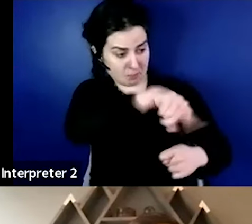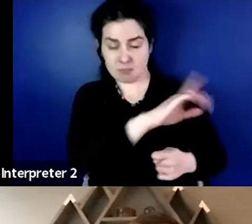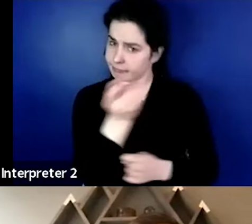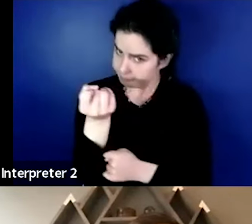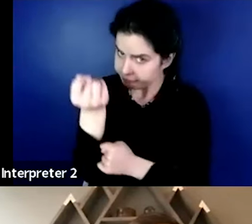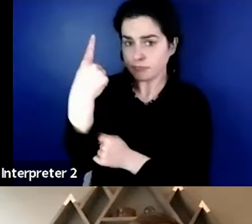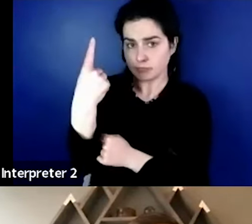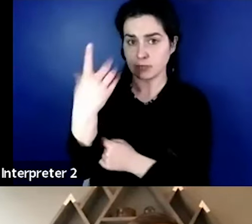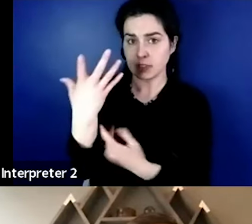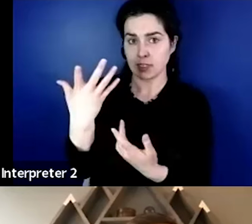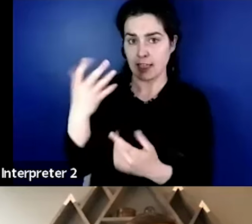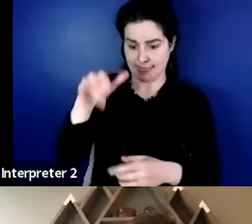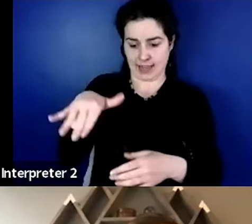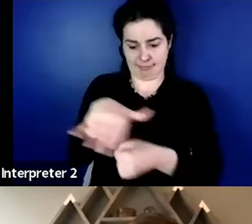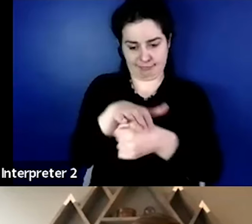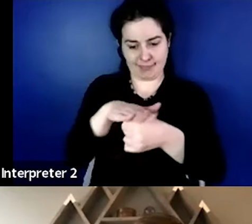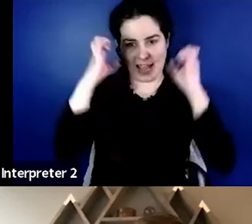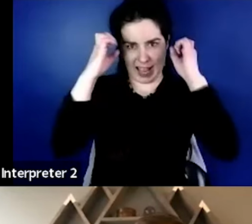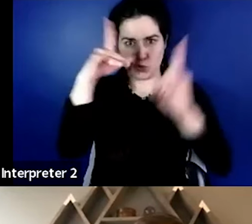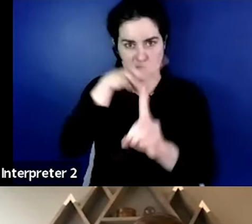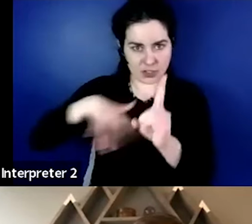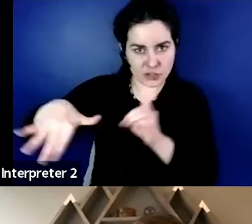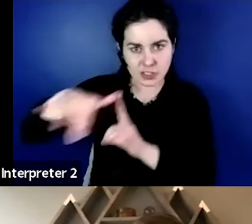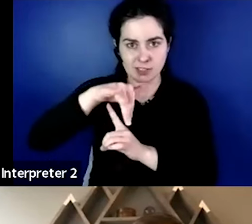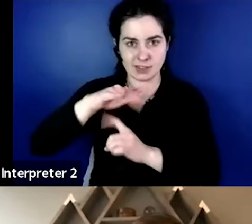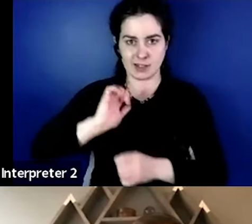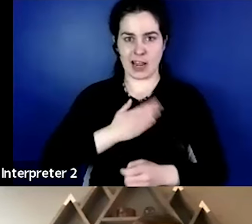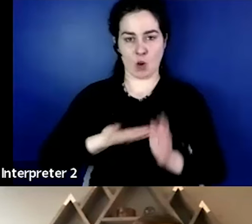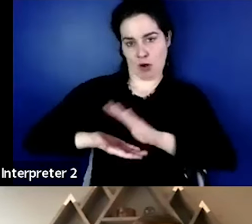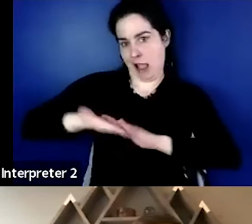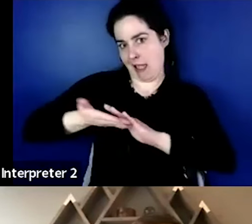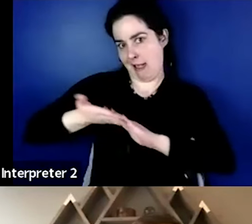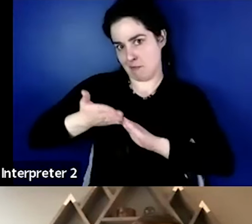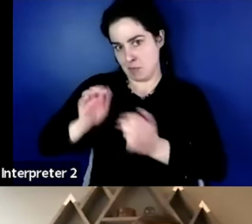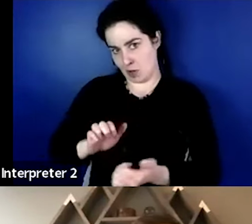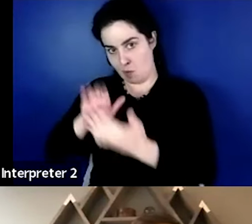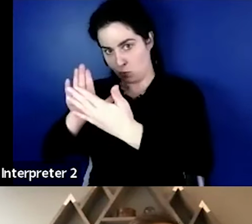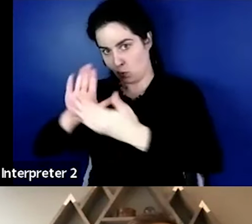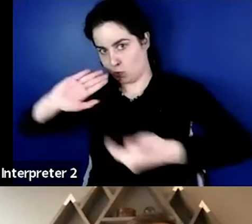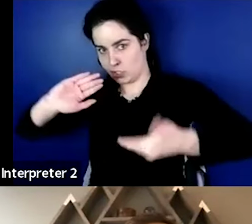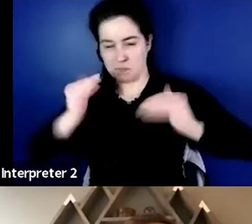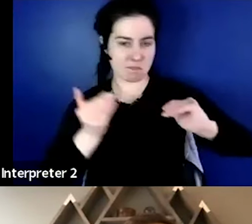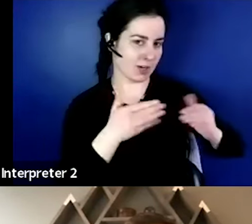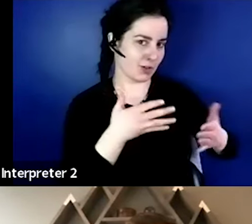the post-secondary educational administrative approach versus the police approach.